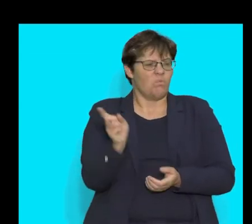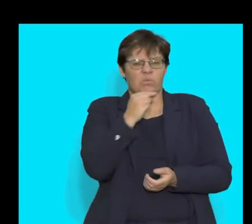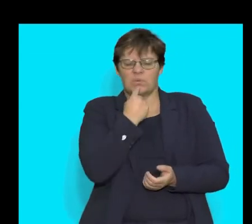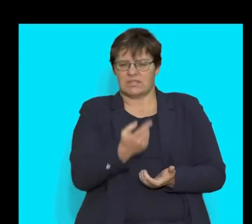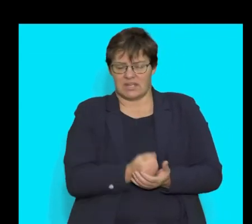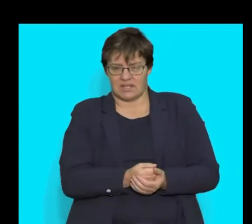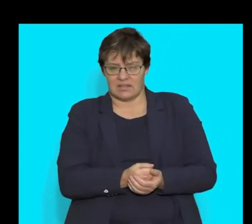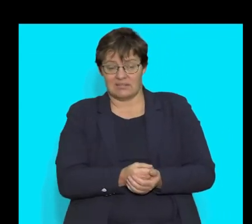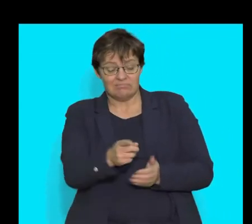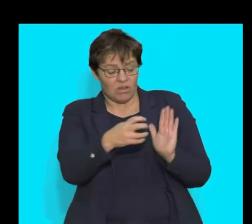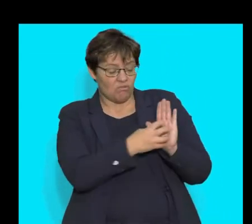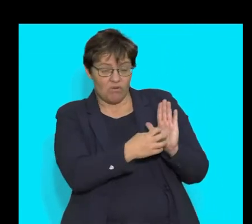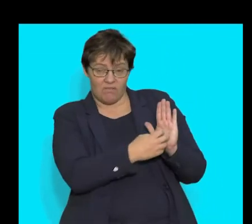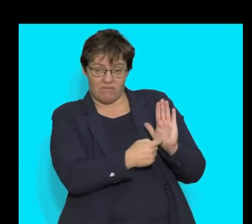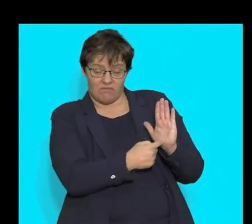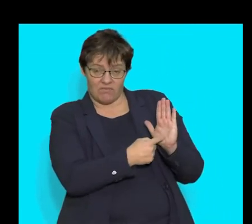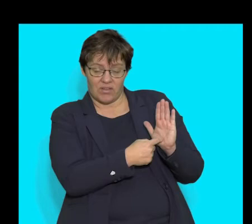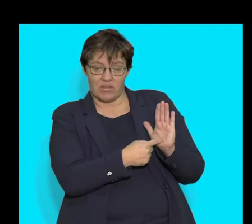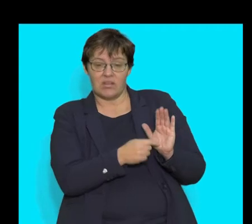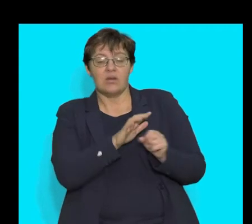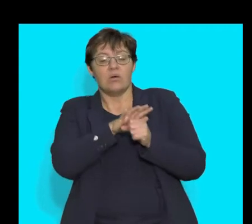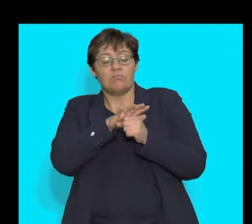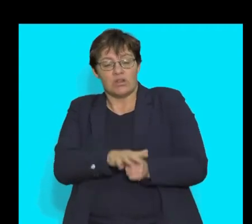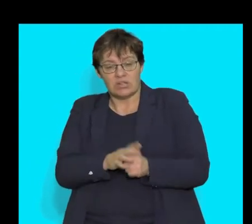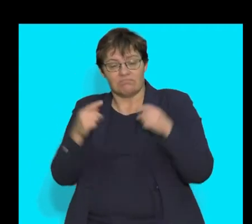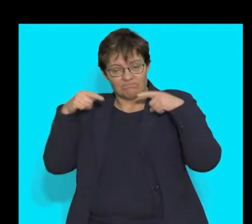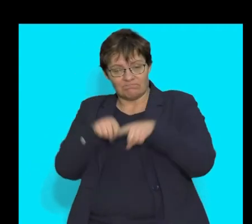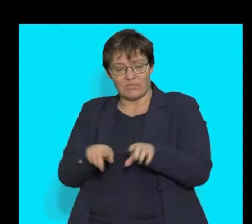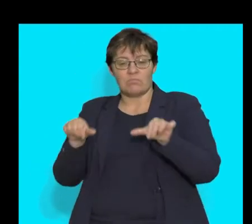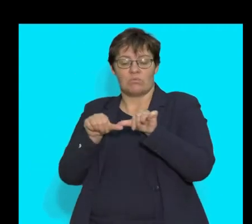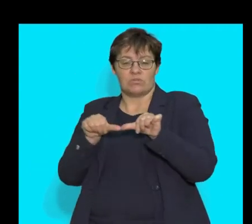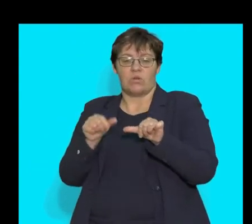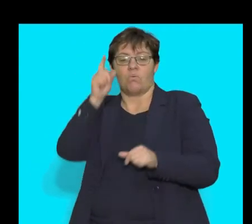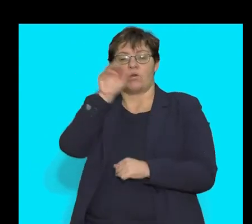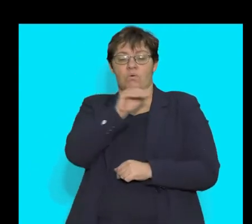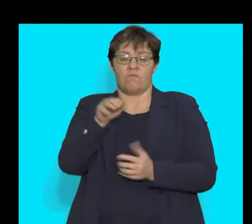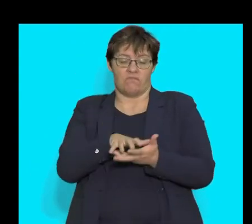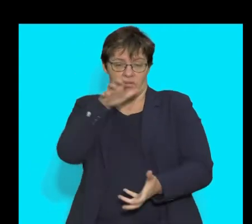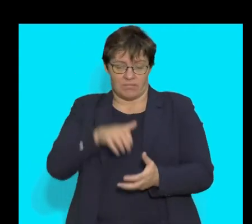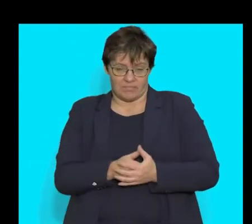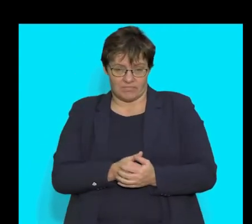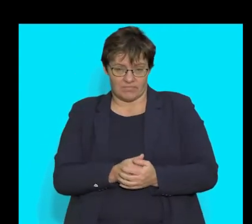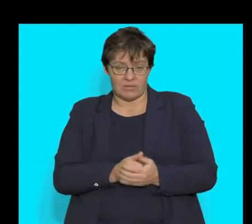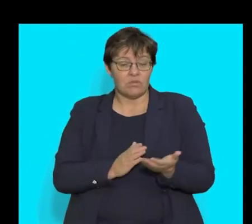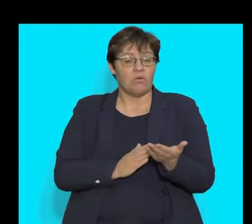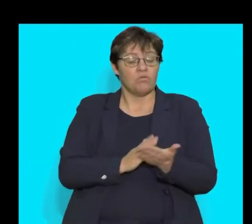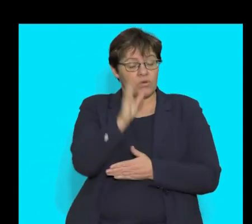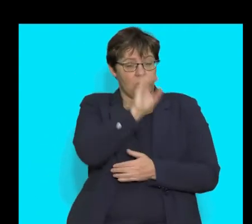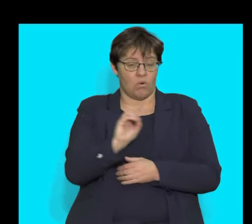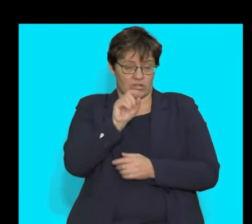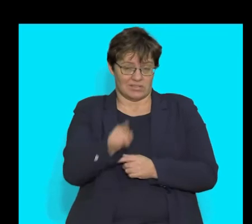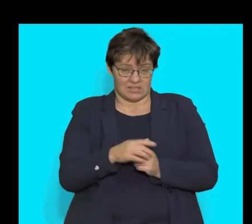saying in this graph is that pressure is directly proportional to 1 over volume. Notice it goes through the